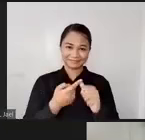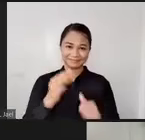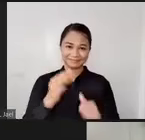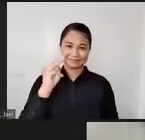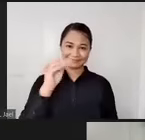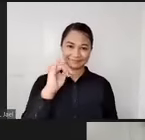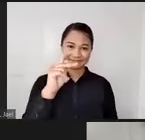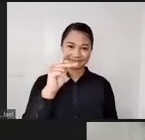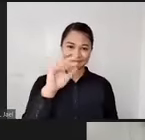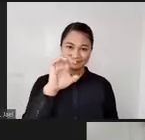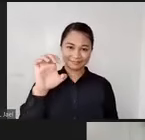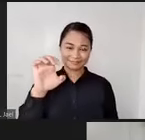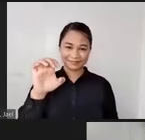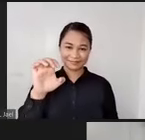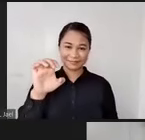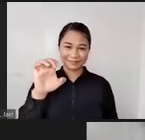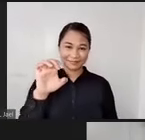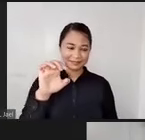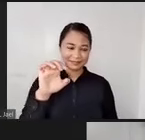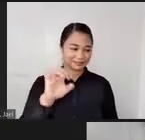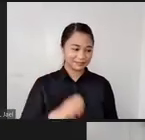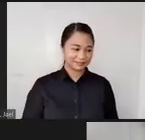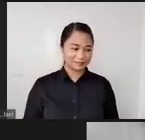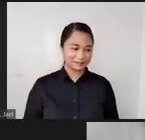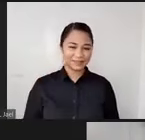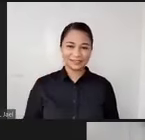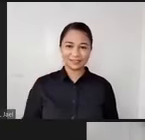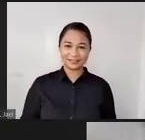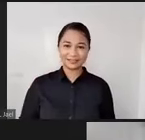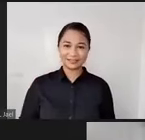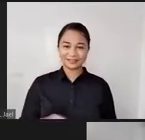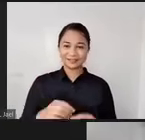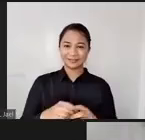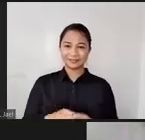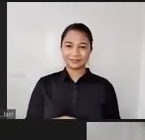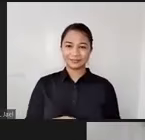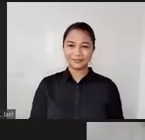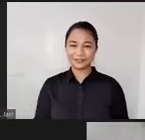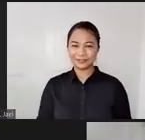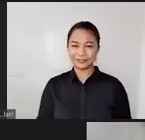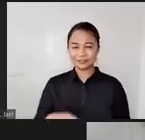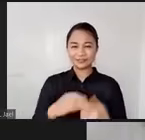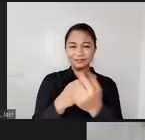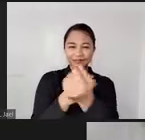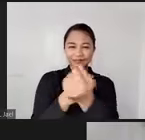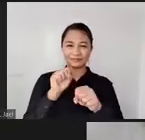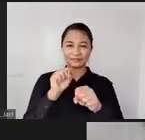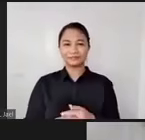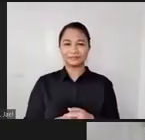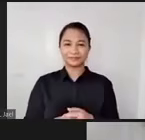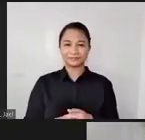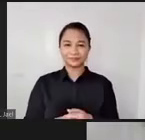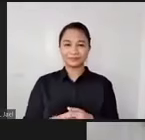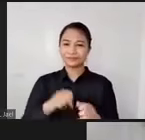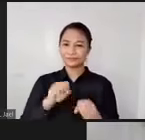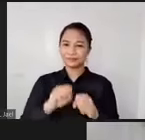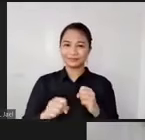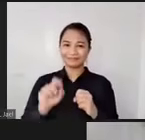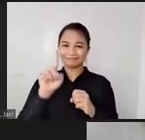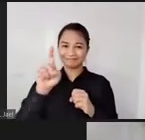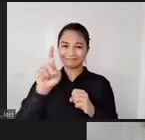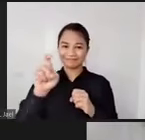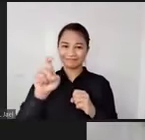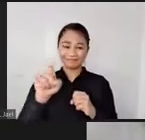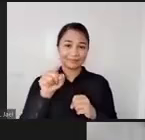especially in this age of social media, and it's now so much easier to get the word out. People are now more aware of